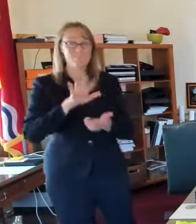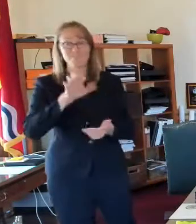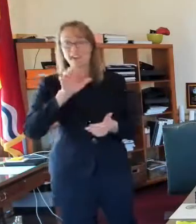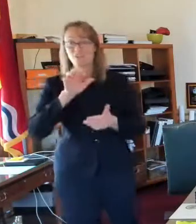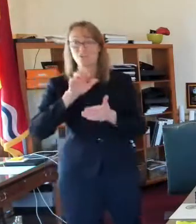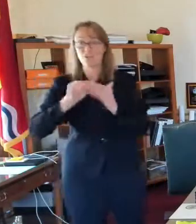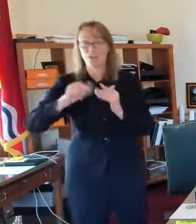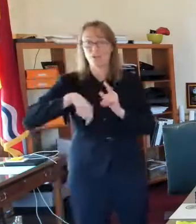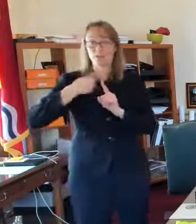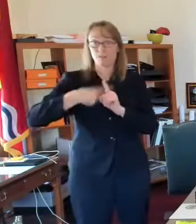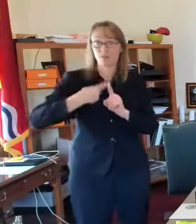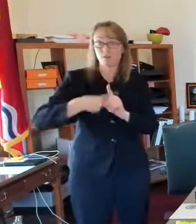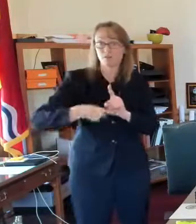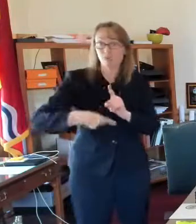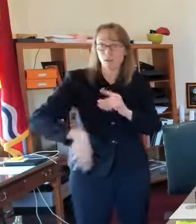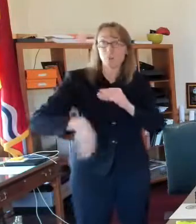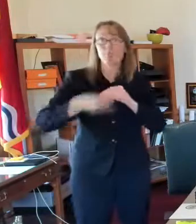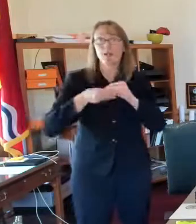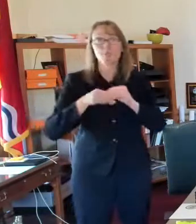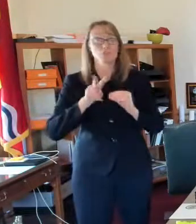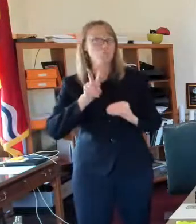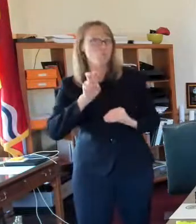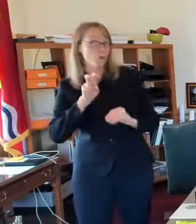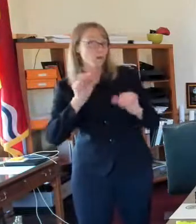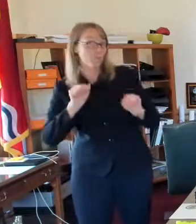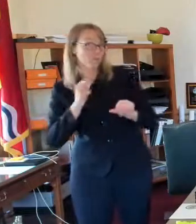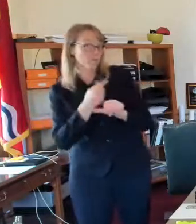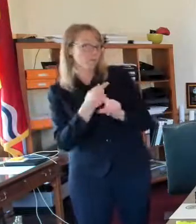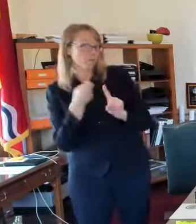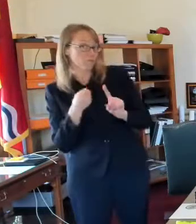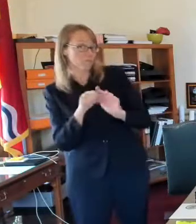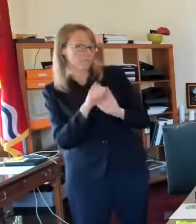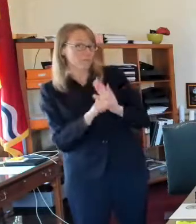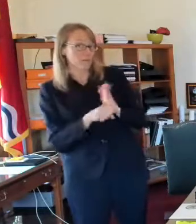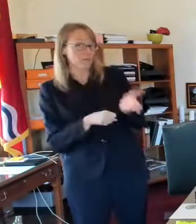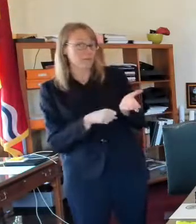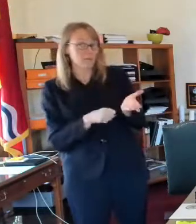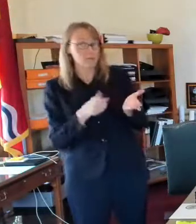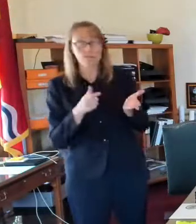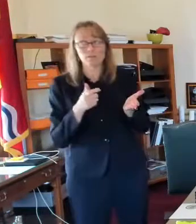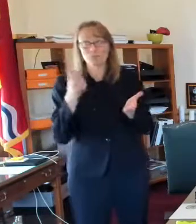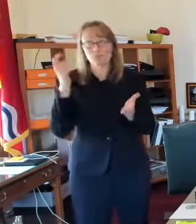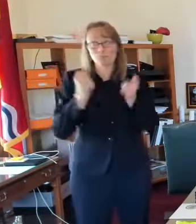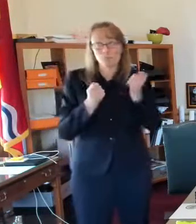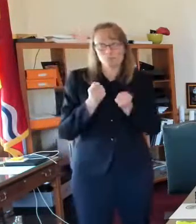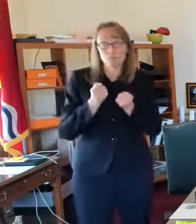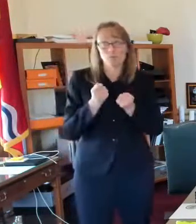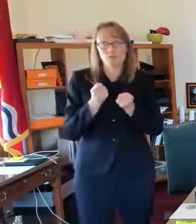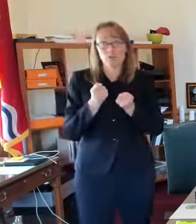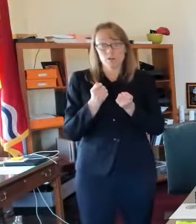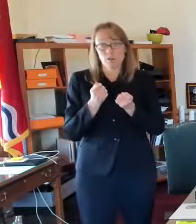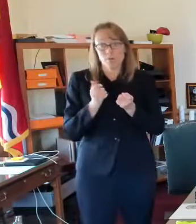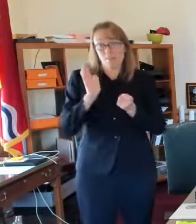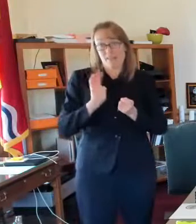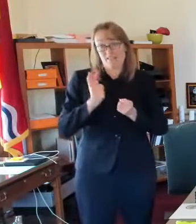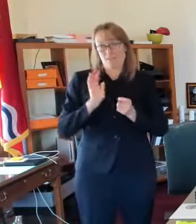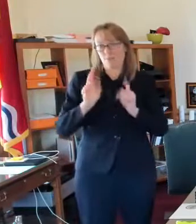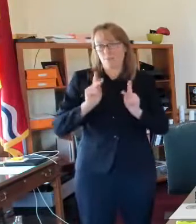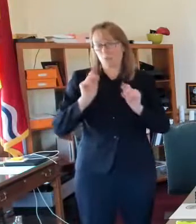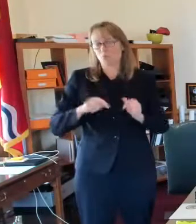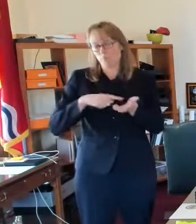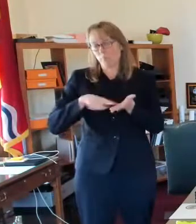state. So for that period of time, people that were on unemployment likely were able to pay their rent if they chose to do